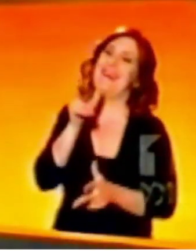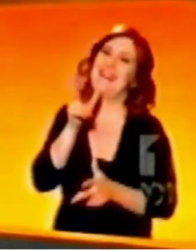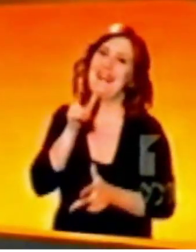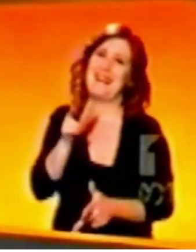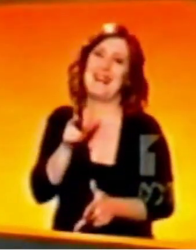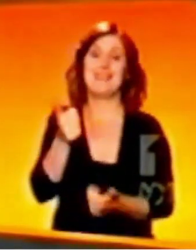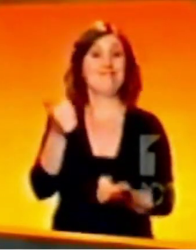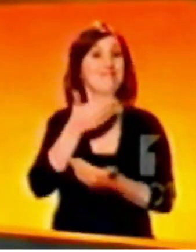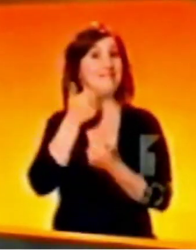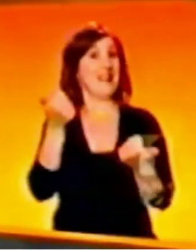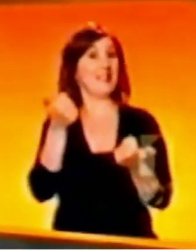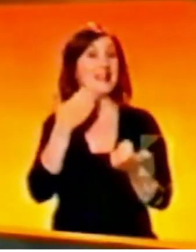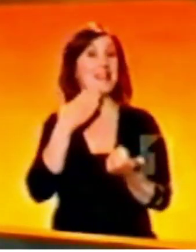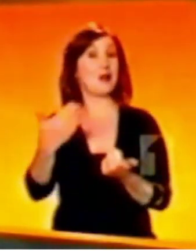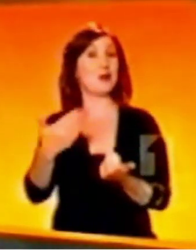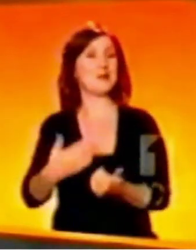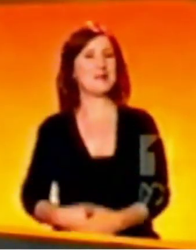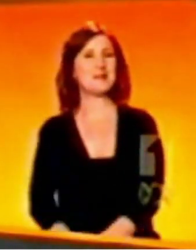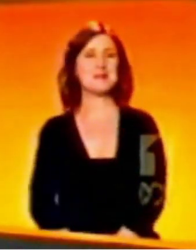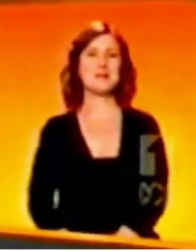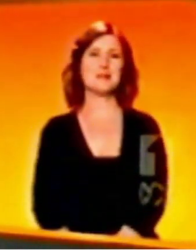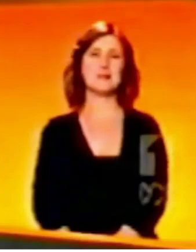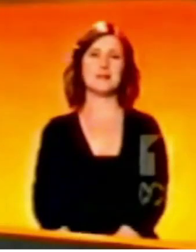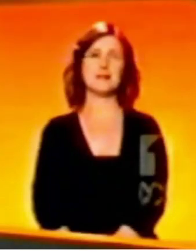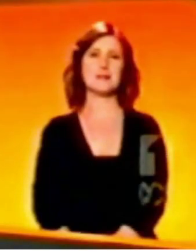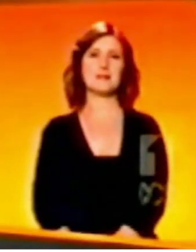Joke. Lovely, thank you.